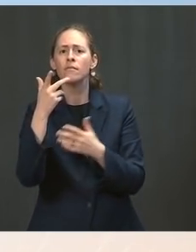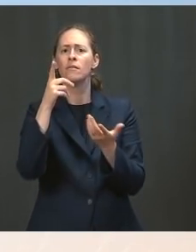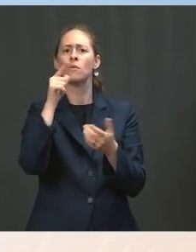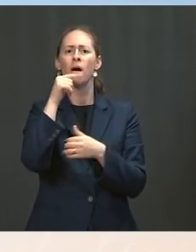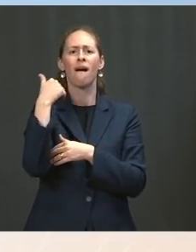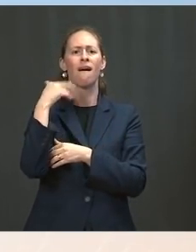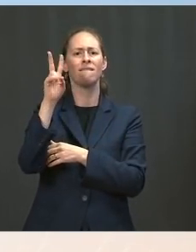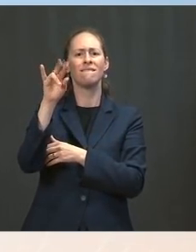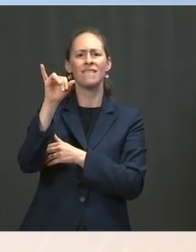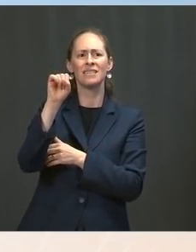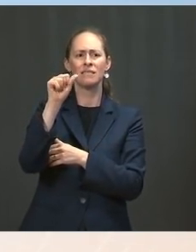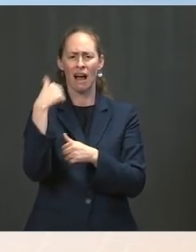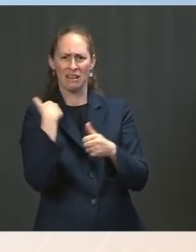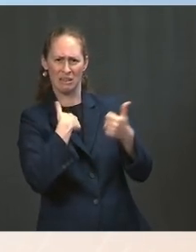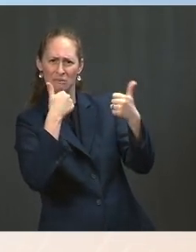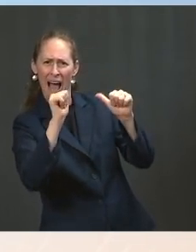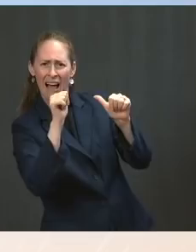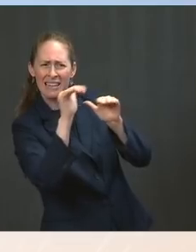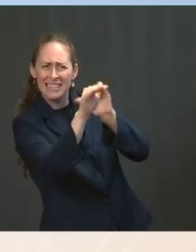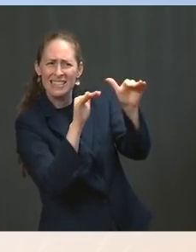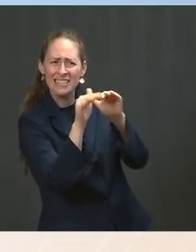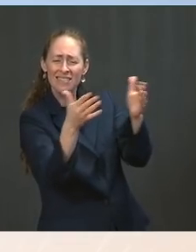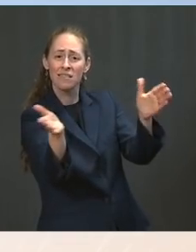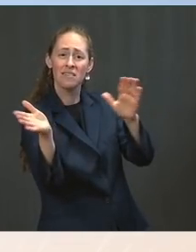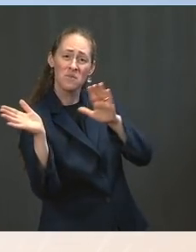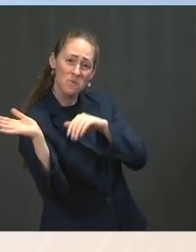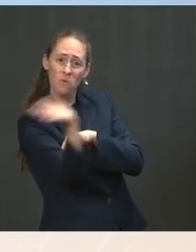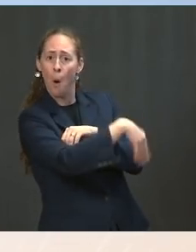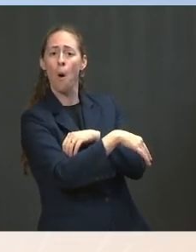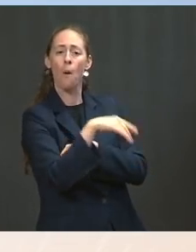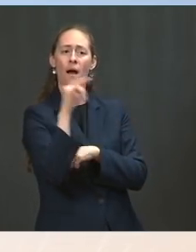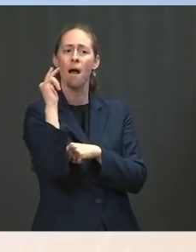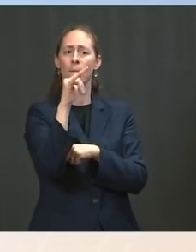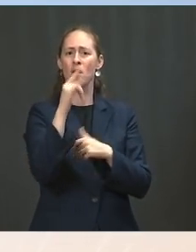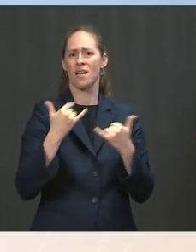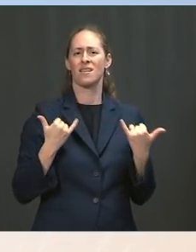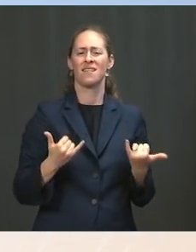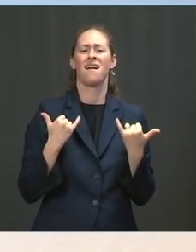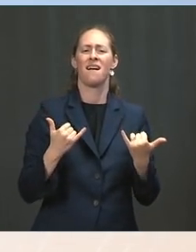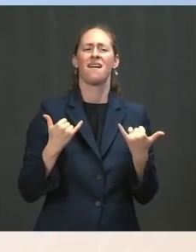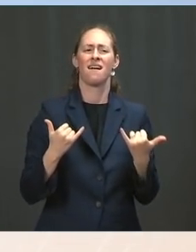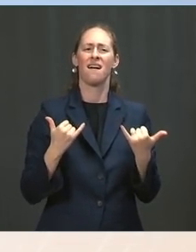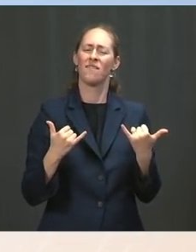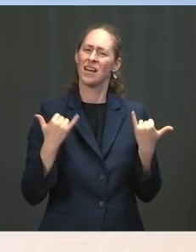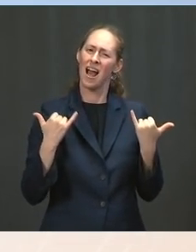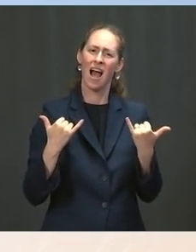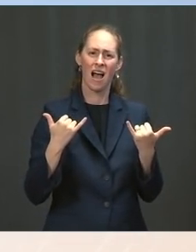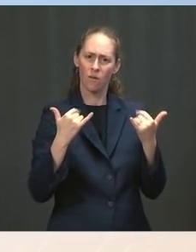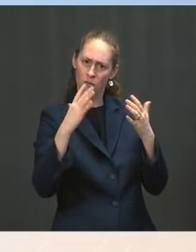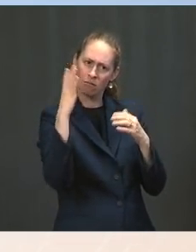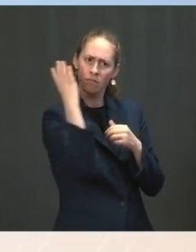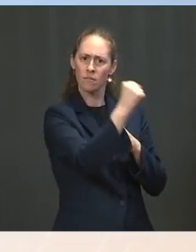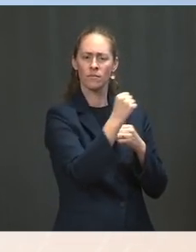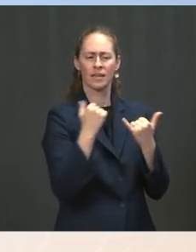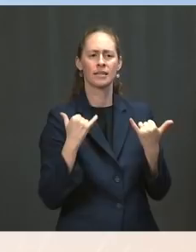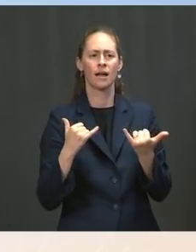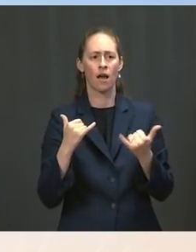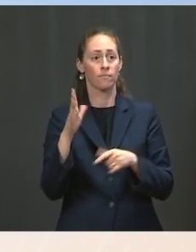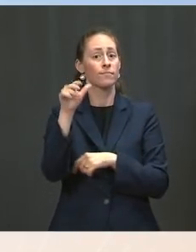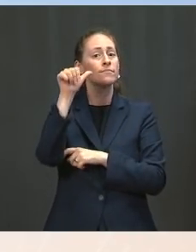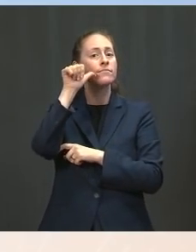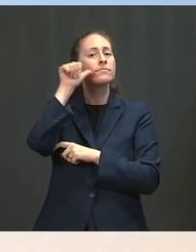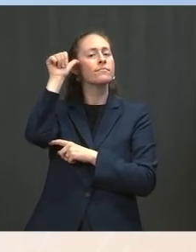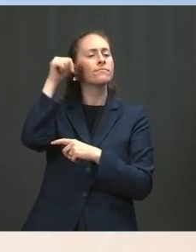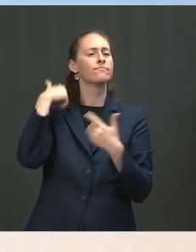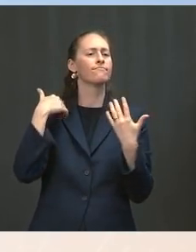We are trying to get as many of them to the airport as quickly as possible to get them on flights home. And as I said yesterday in comments on the